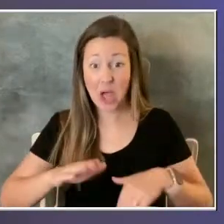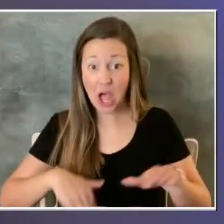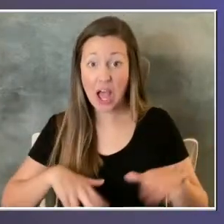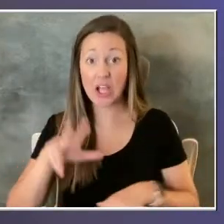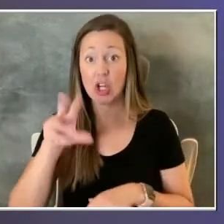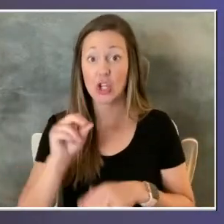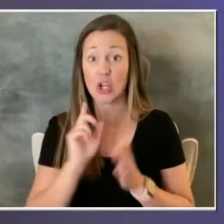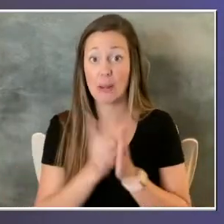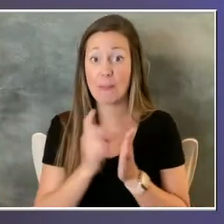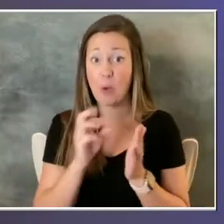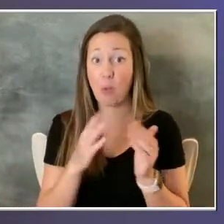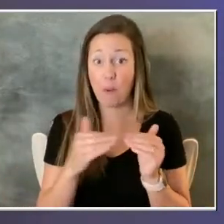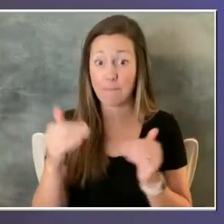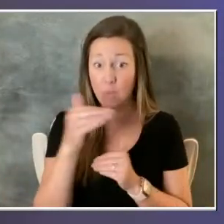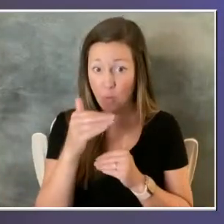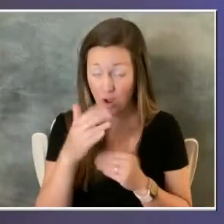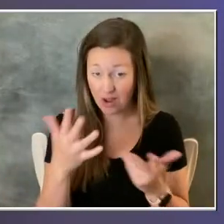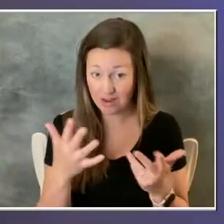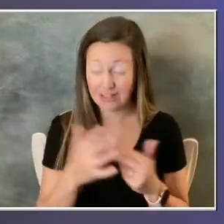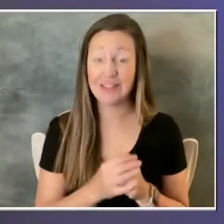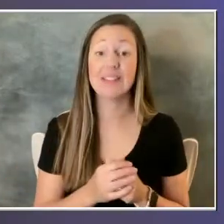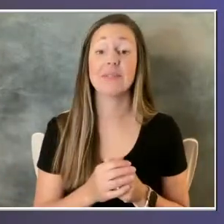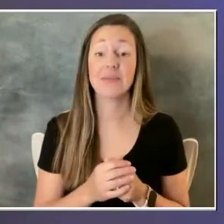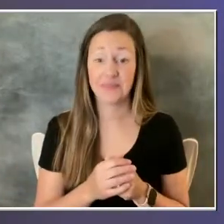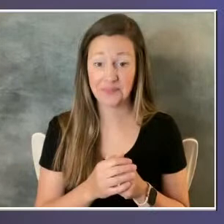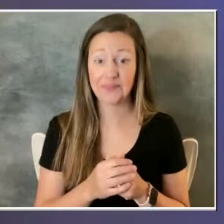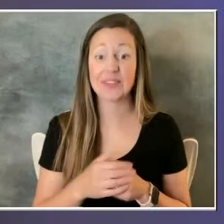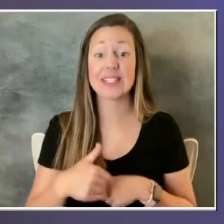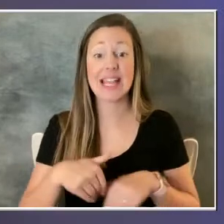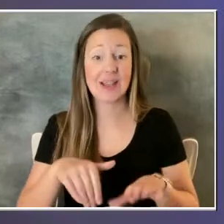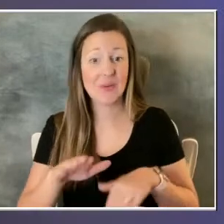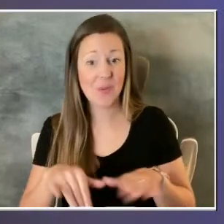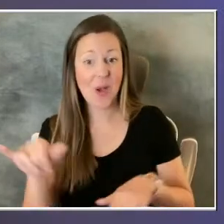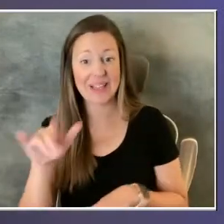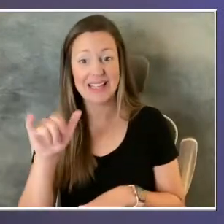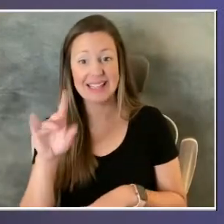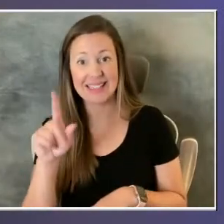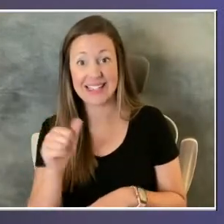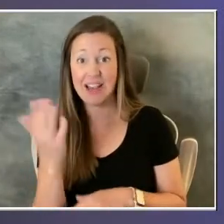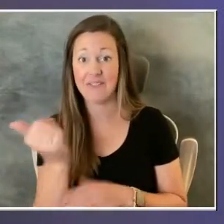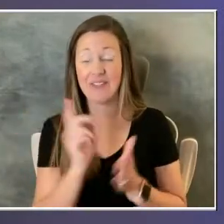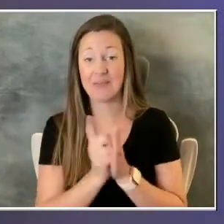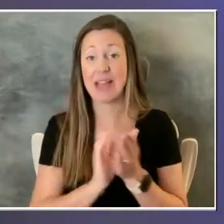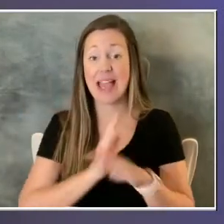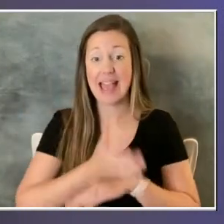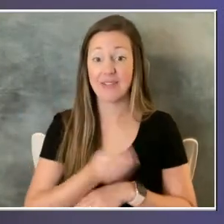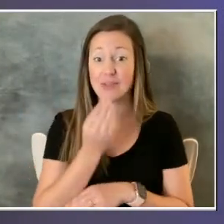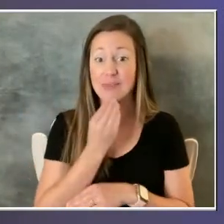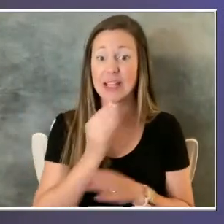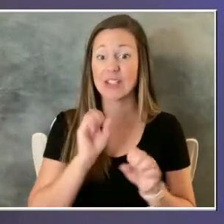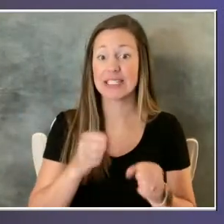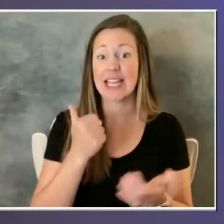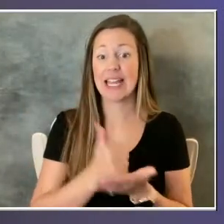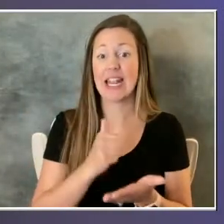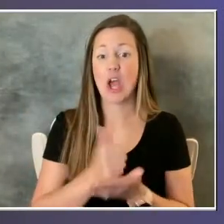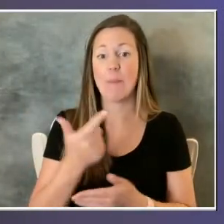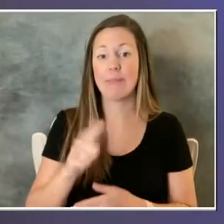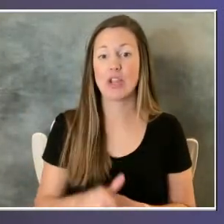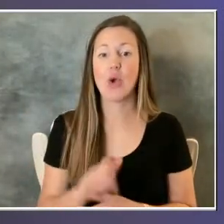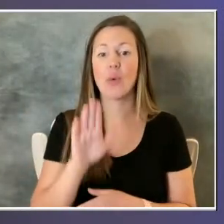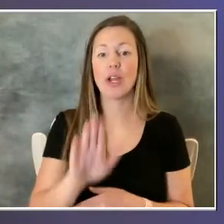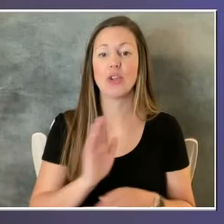at the time, taking a walk like Linda 15 minutes after meals, it can help lower your post-meal blood